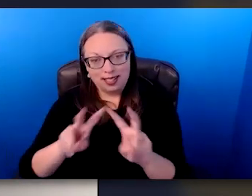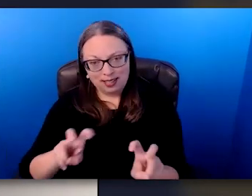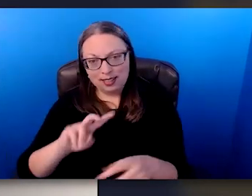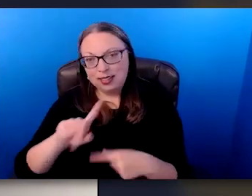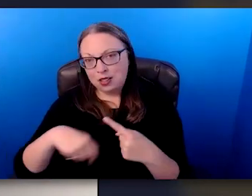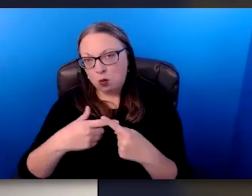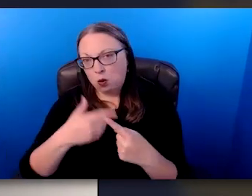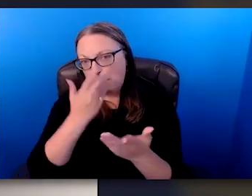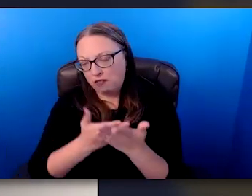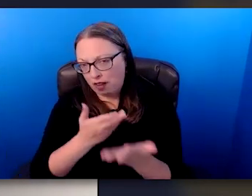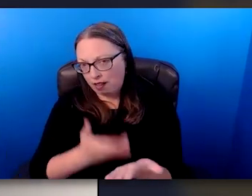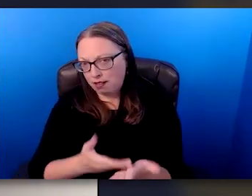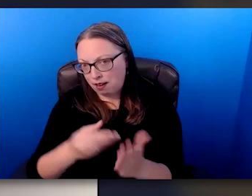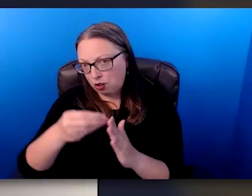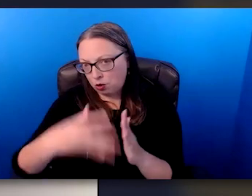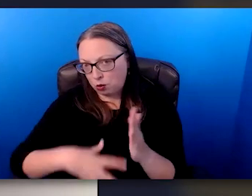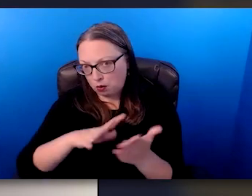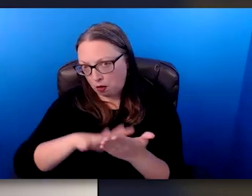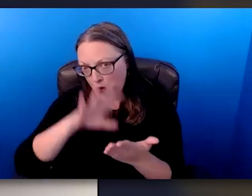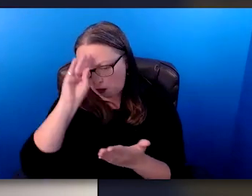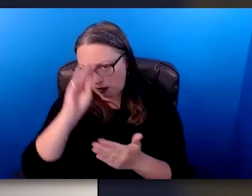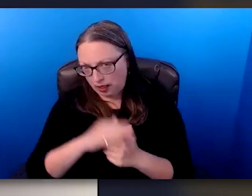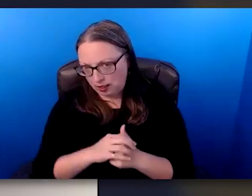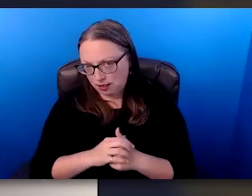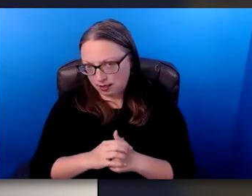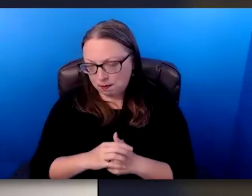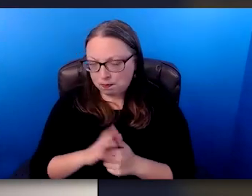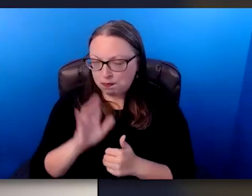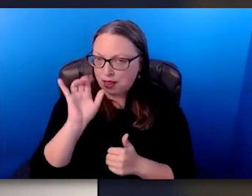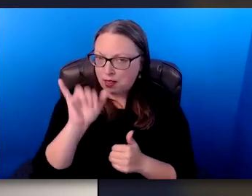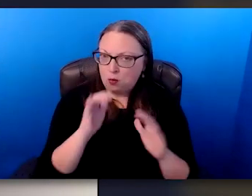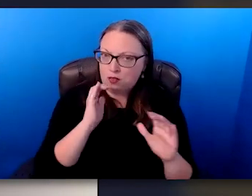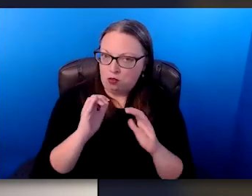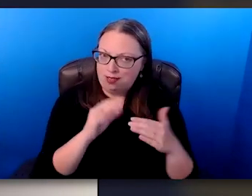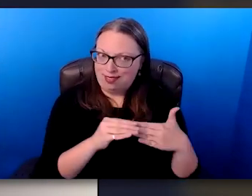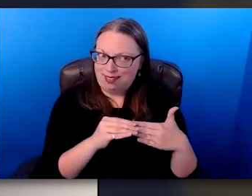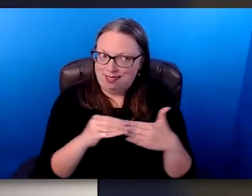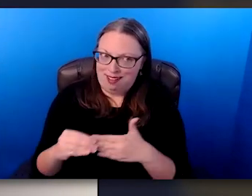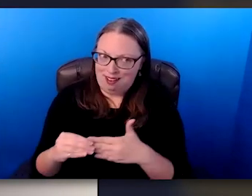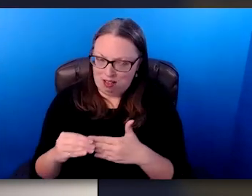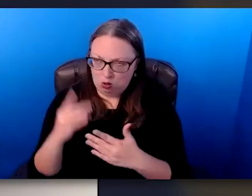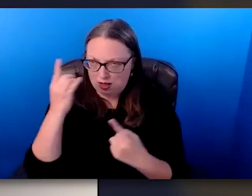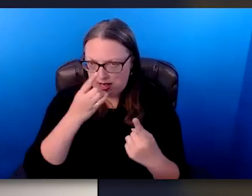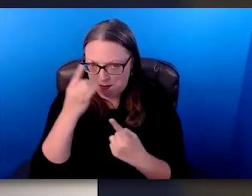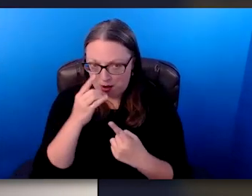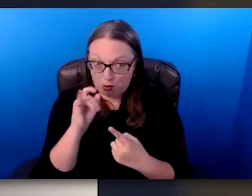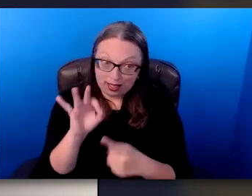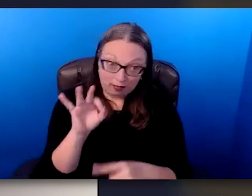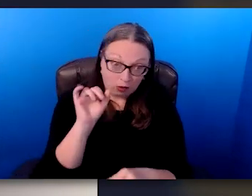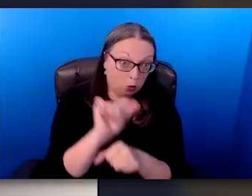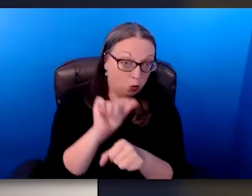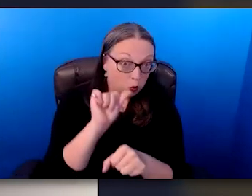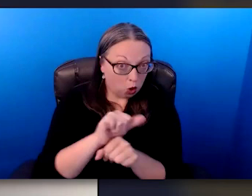students' learning. And the conversations has led us to be thinking about whether or not the work a student submits